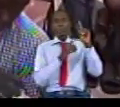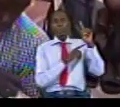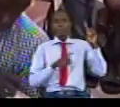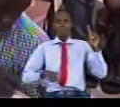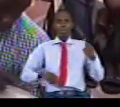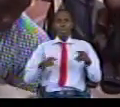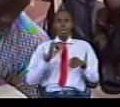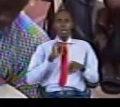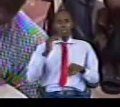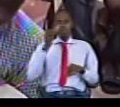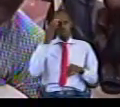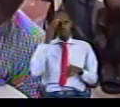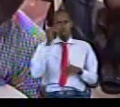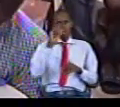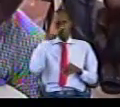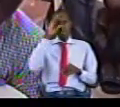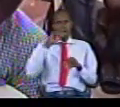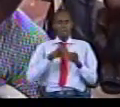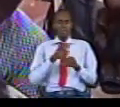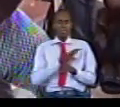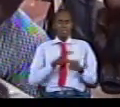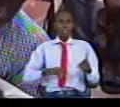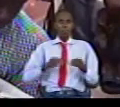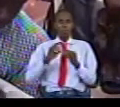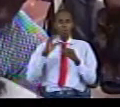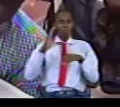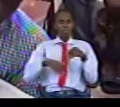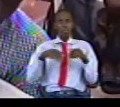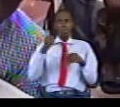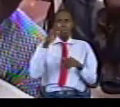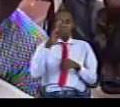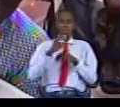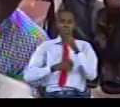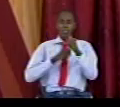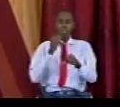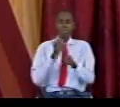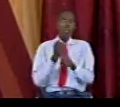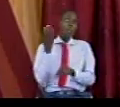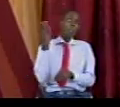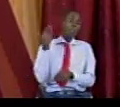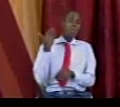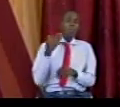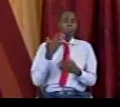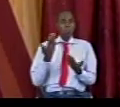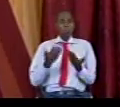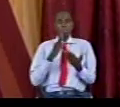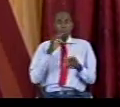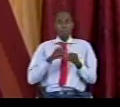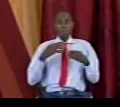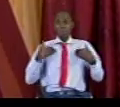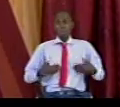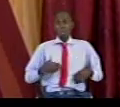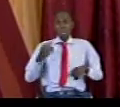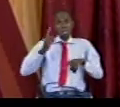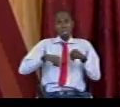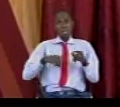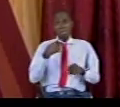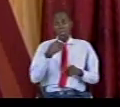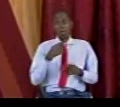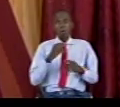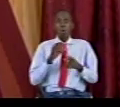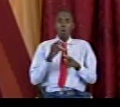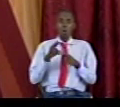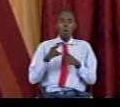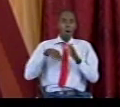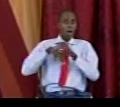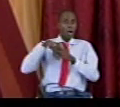in Christ above 14 years, beyond 14 years ago, whether in the body, I cannot tell, or whether out of the